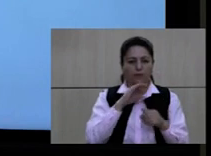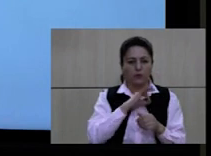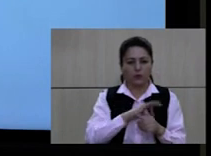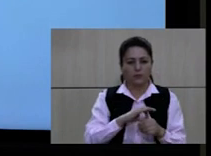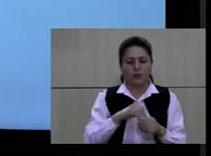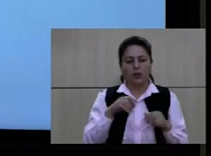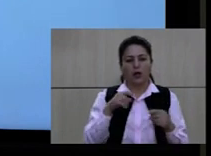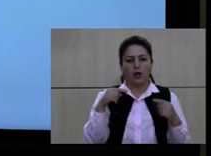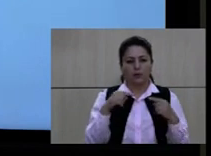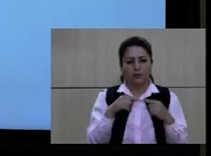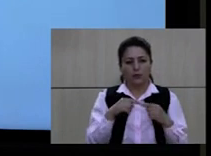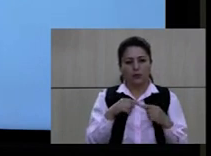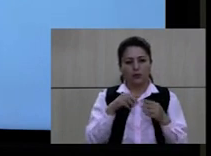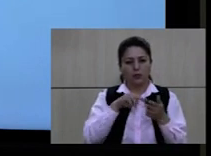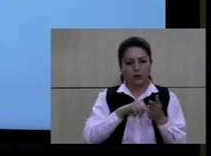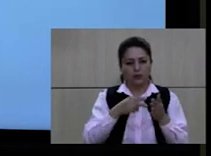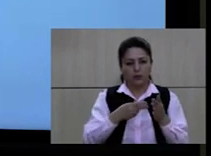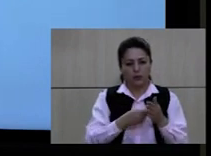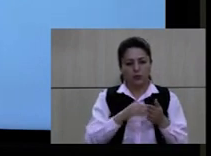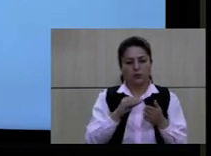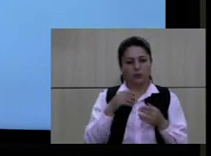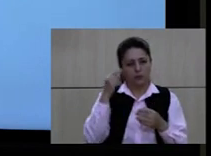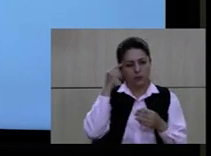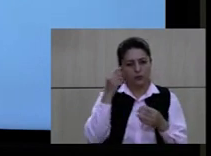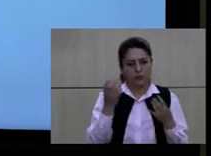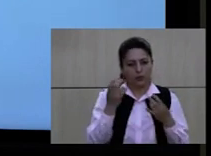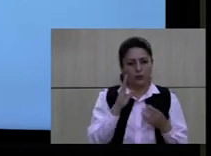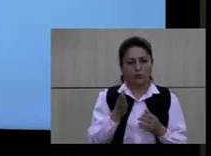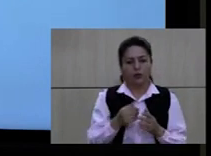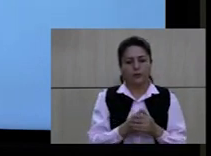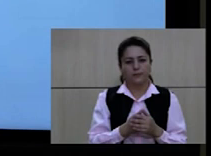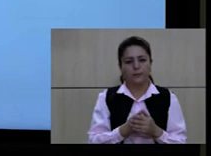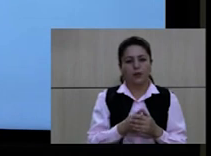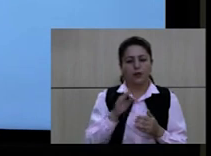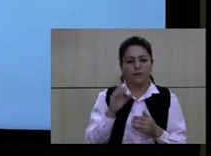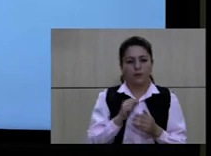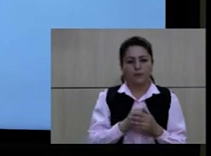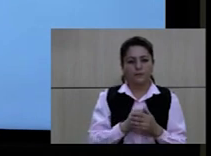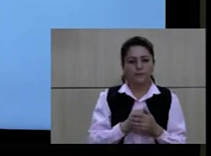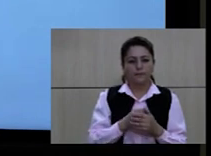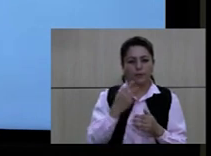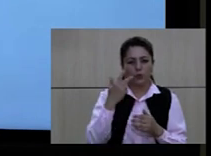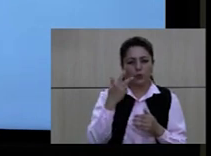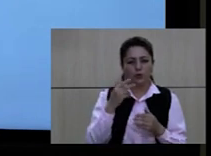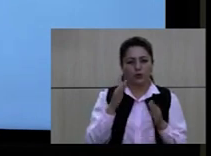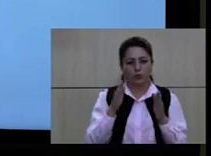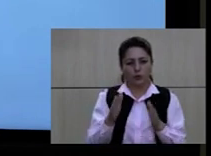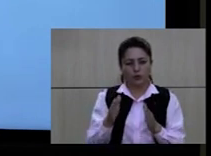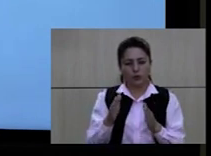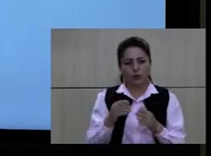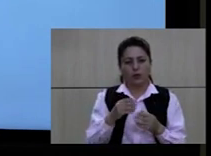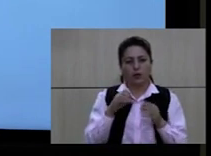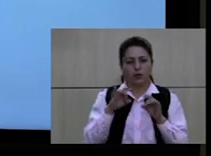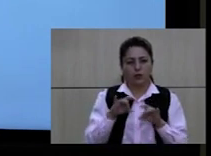foydalanamiz? Albatta, reja tuzishimiz kerak bo'ladi. Va 3-chi bosqichda esa